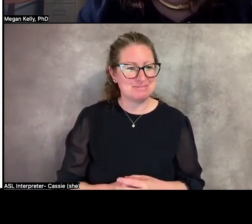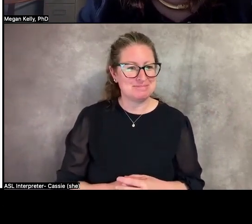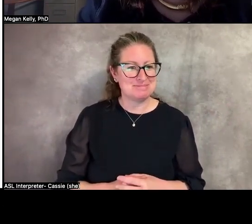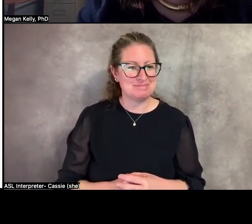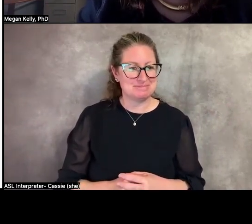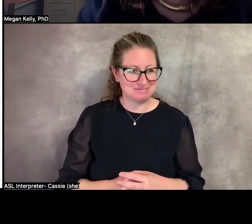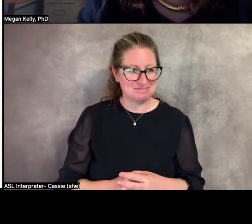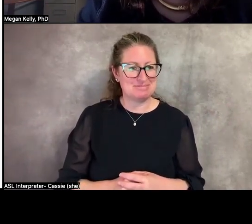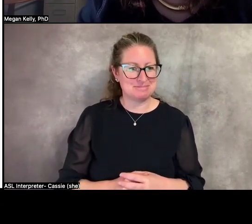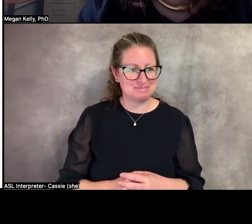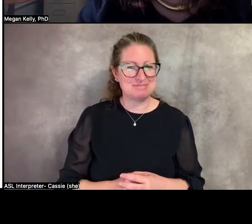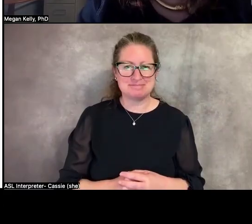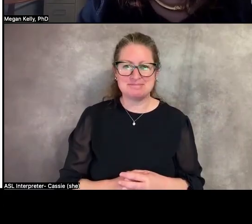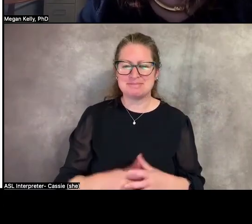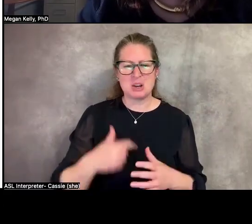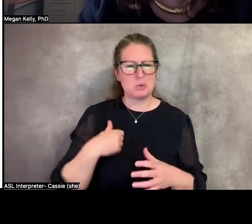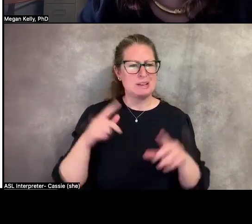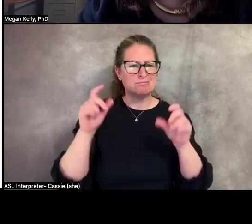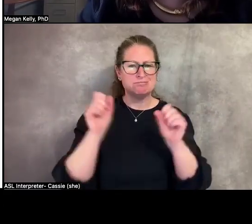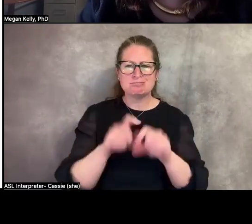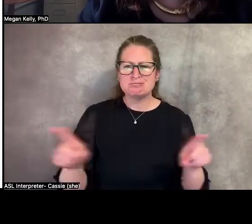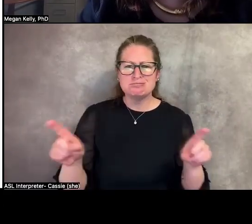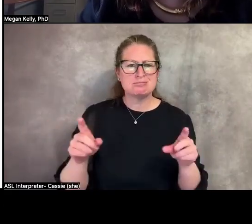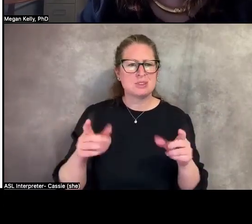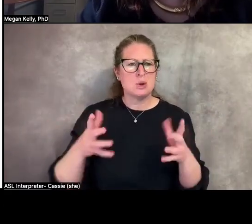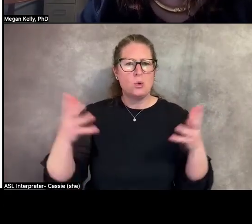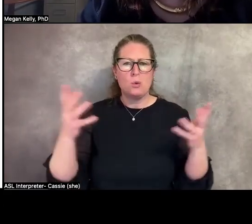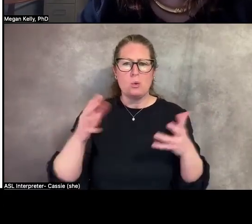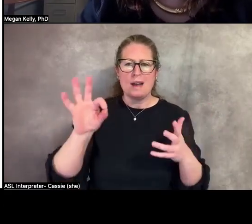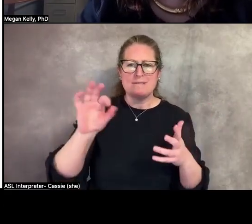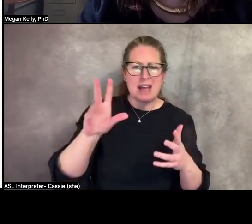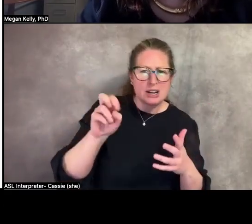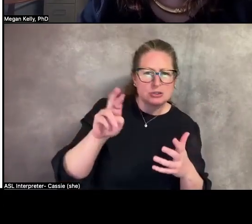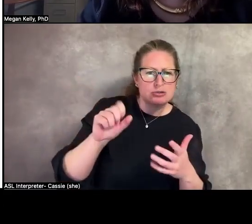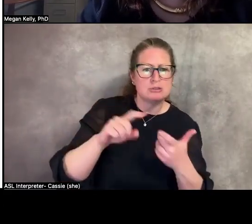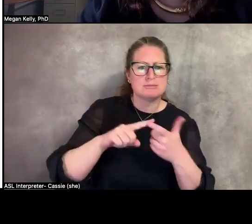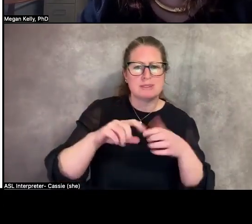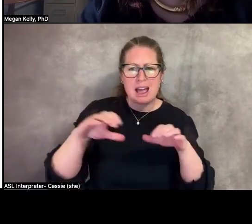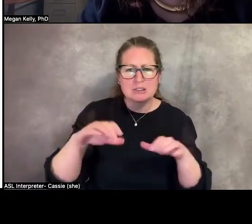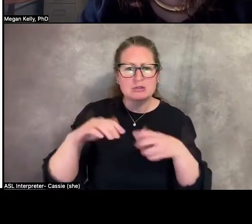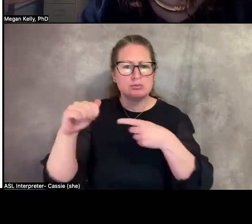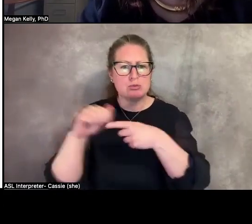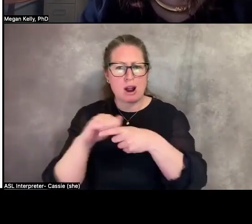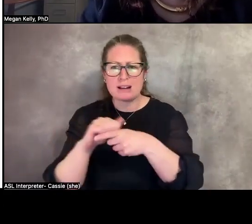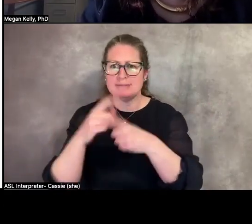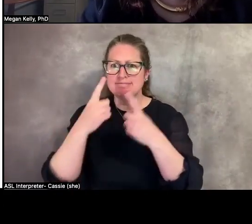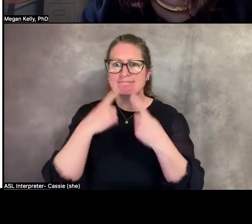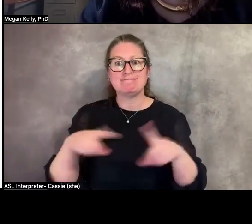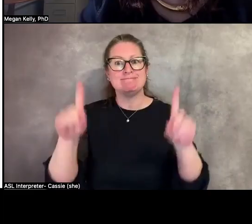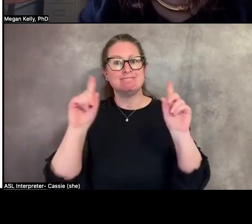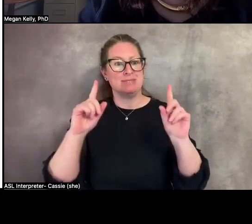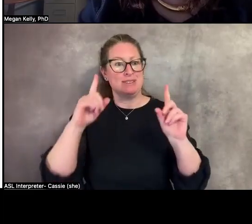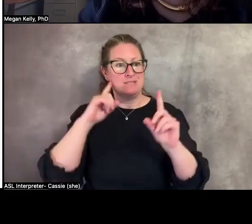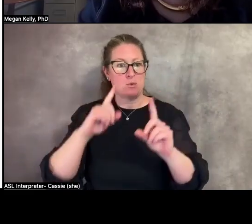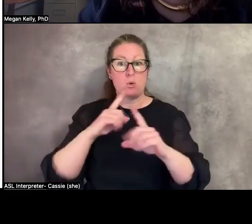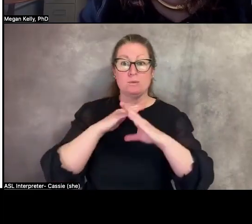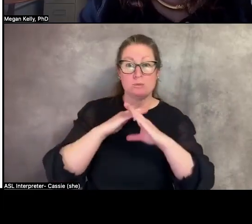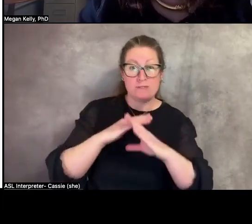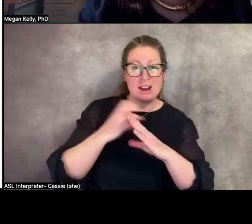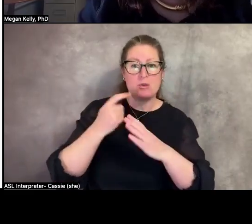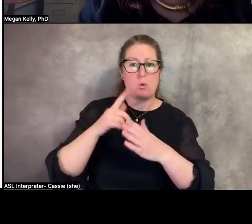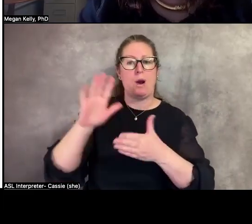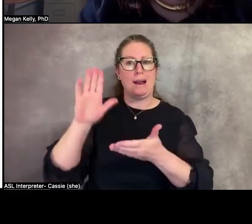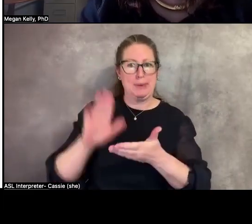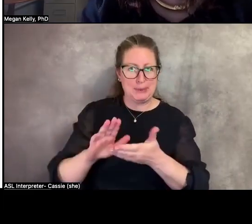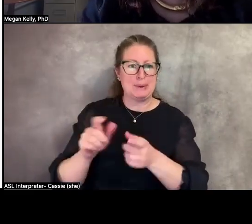So we asked staff what factors, actions, or practices work well for preventing or managing aggression and hostility. And they told